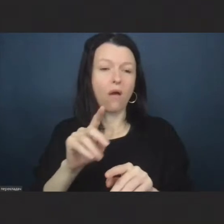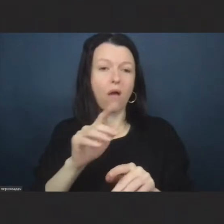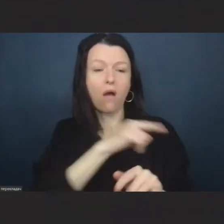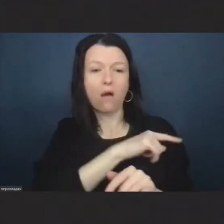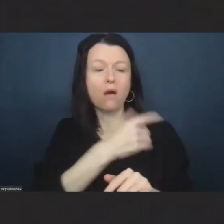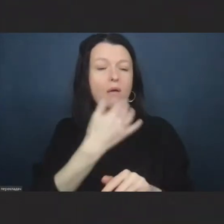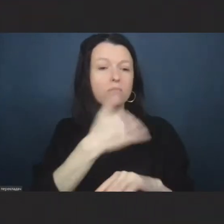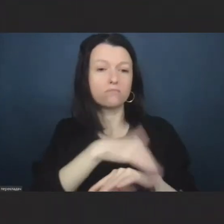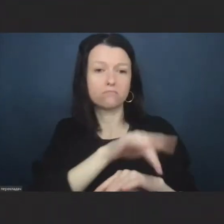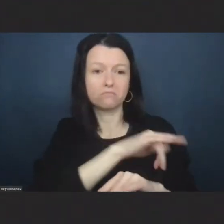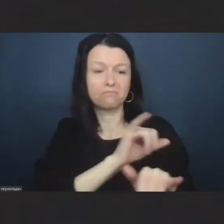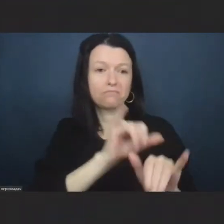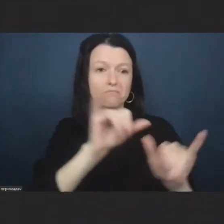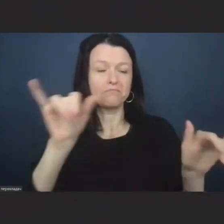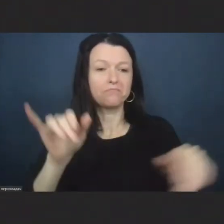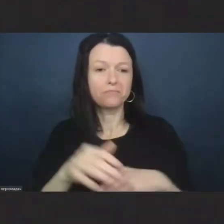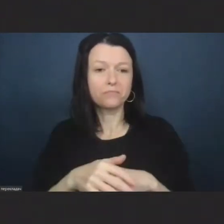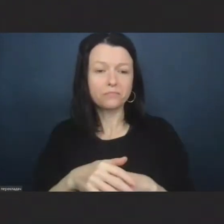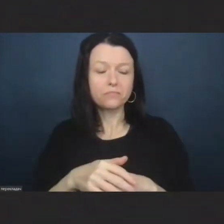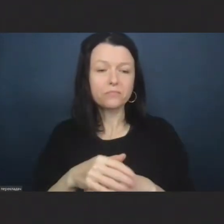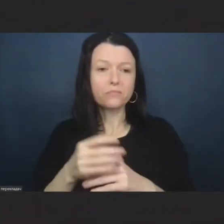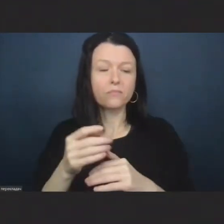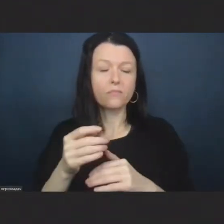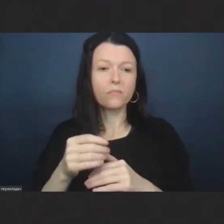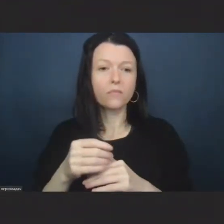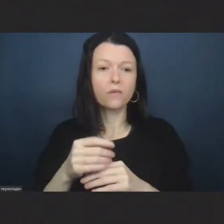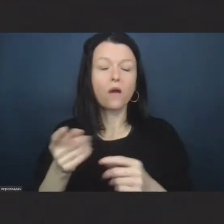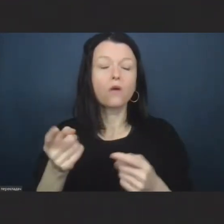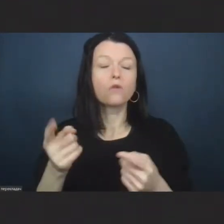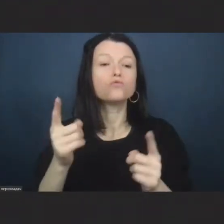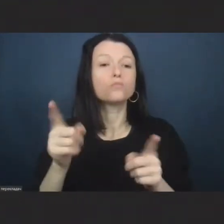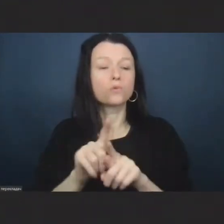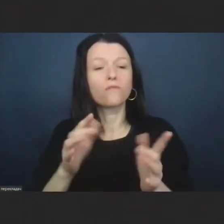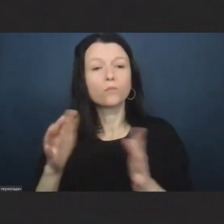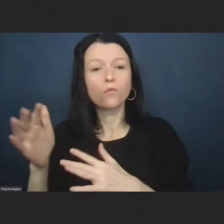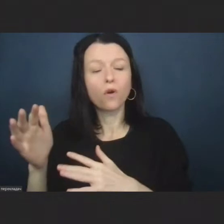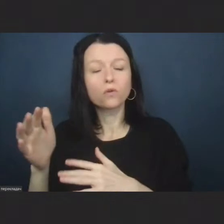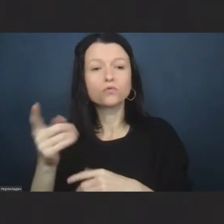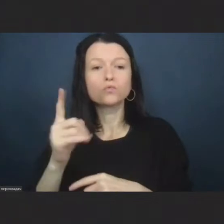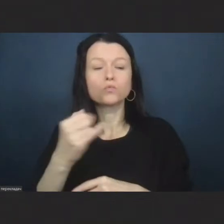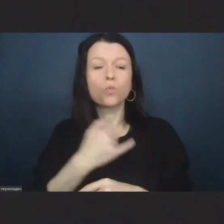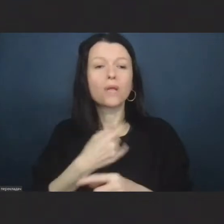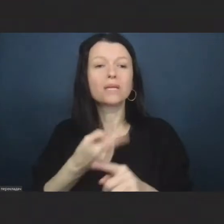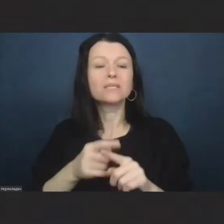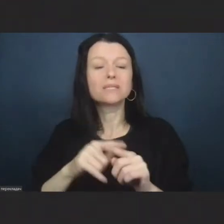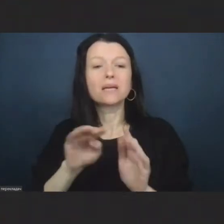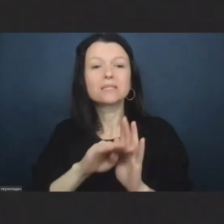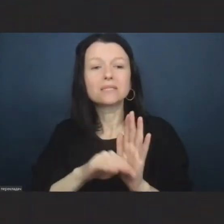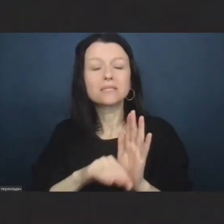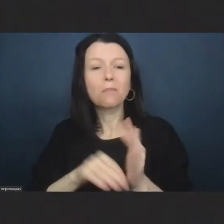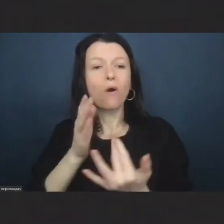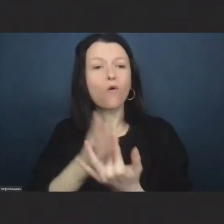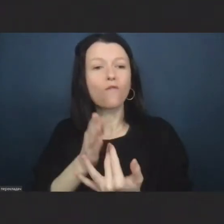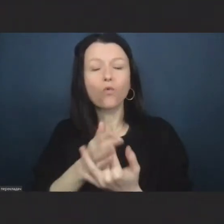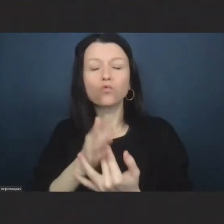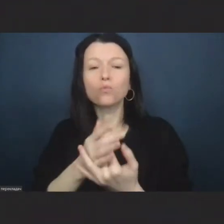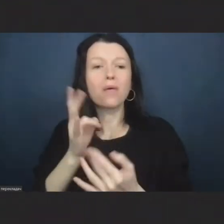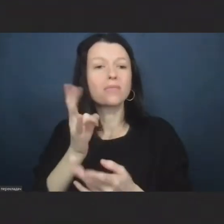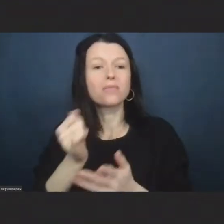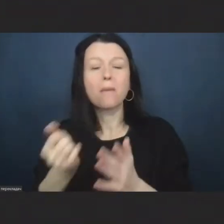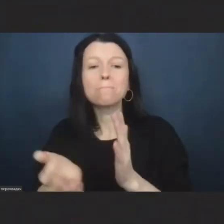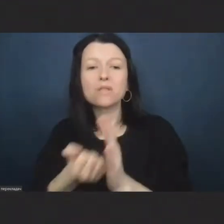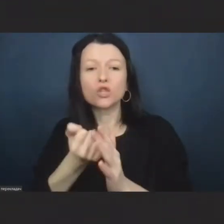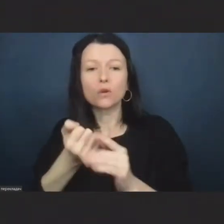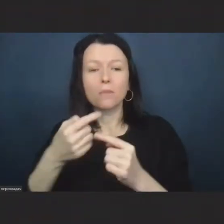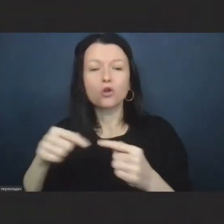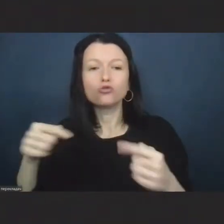although this system has been spread throughout Europe. The system of quota has not been